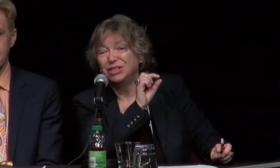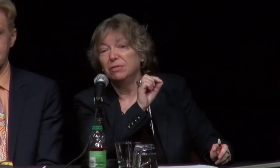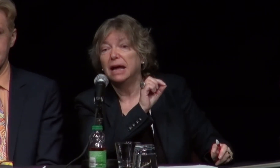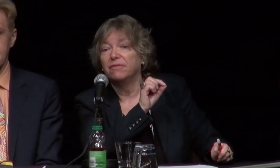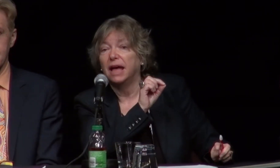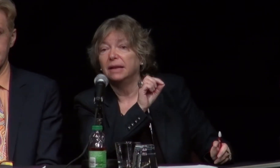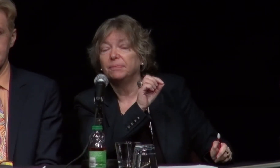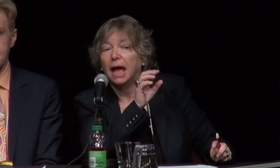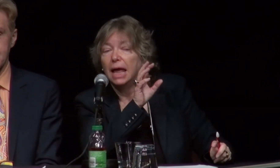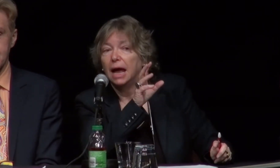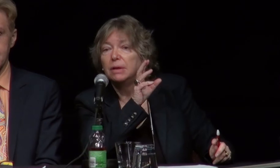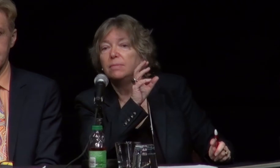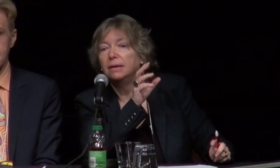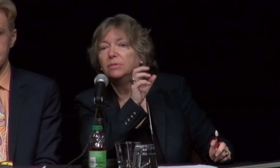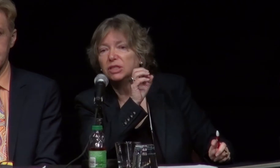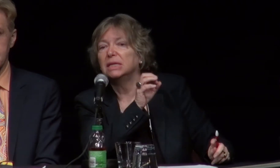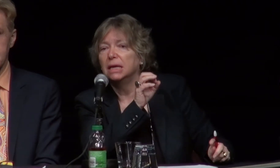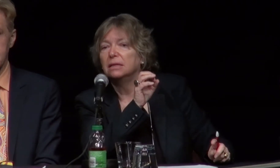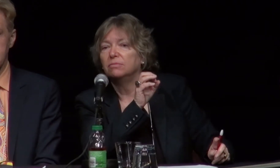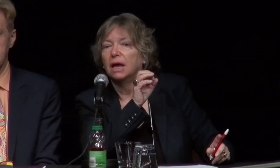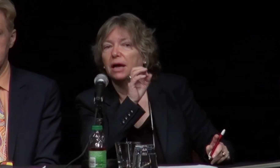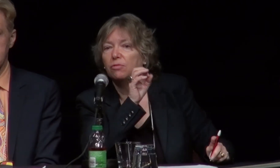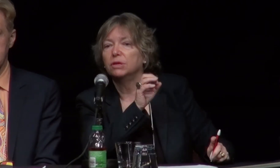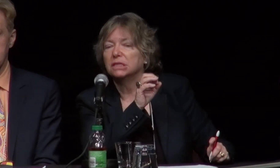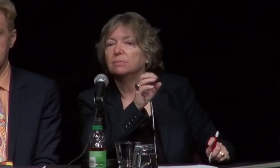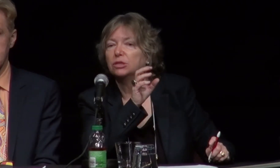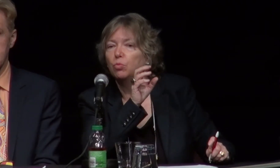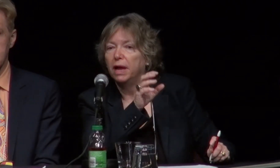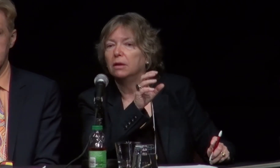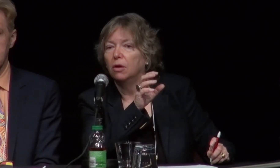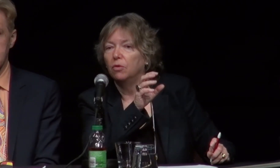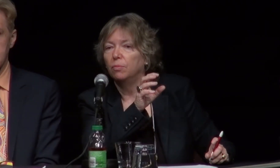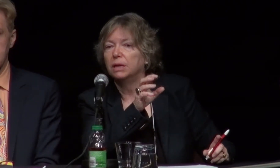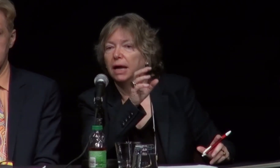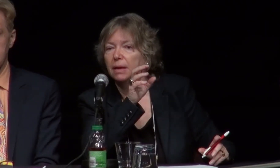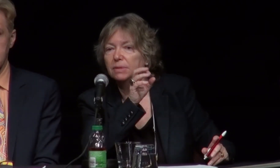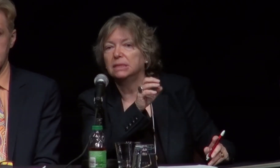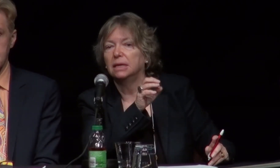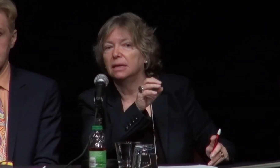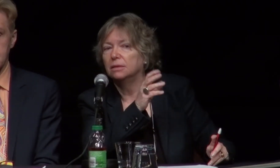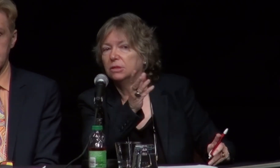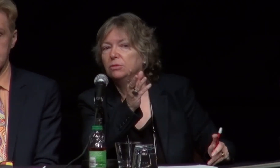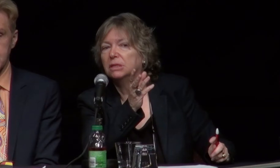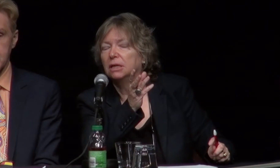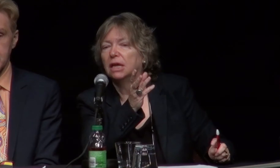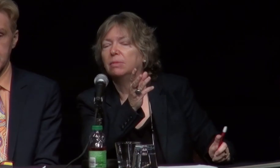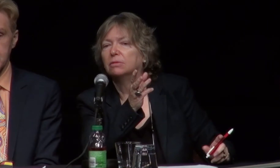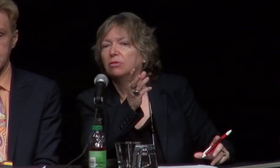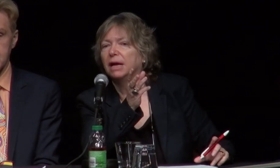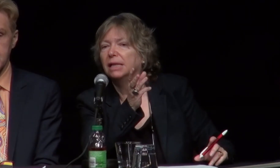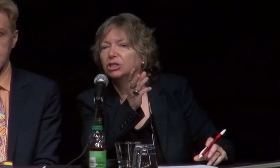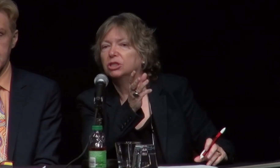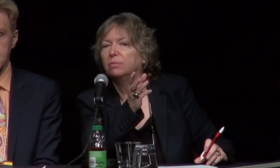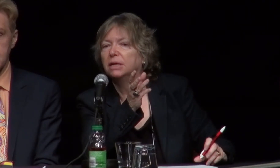And if we don't have that, I'm not saying that a quota system is the way to go, but I am saying, and there's a new study that came